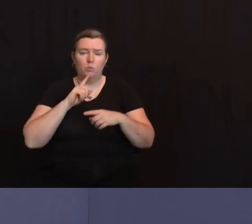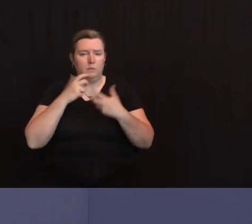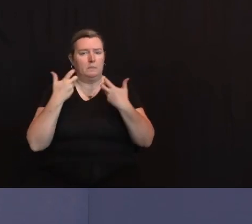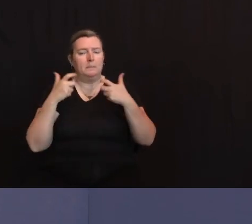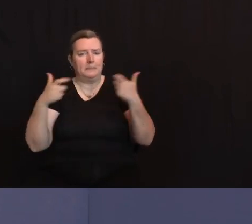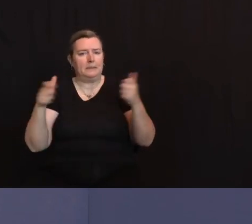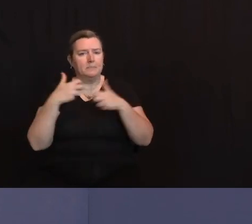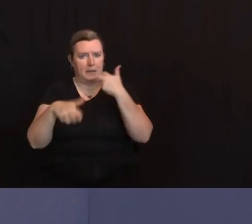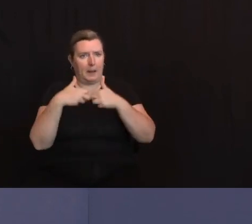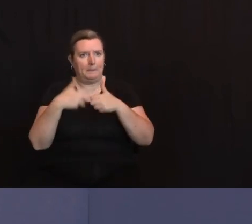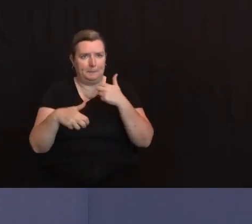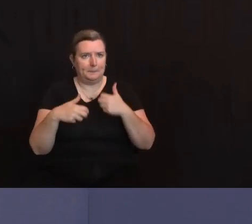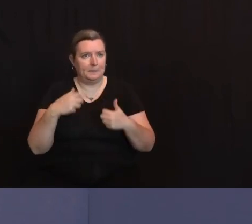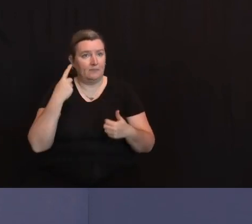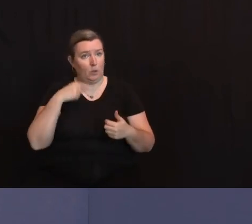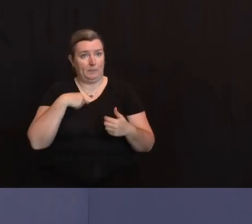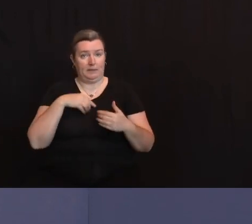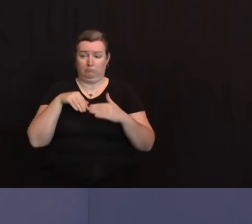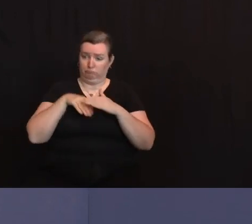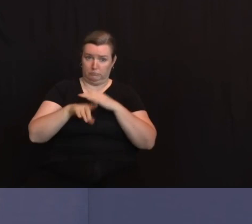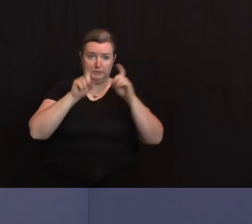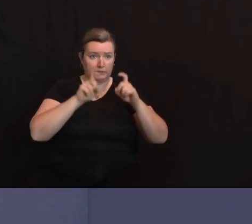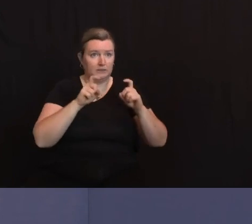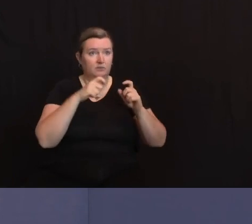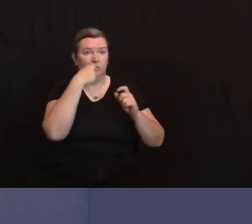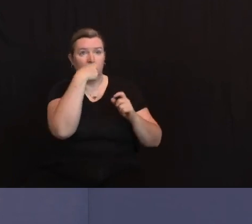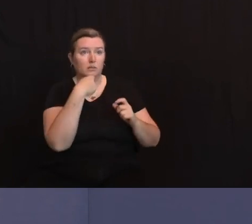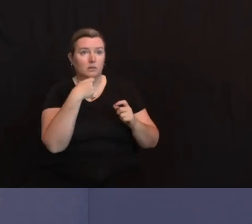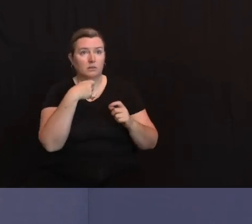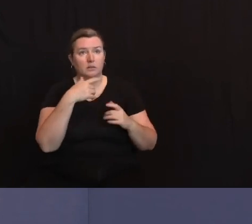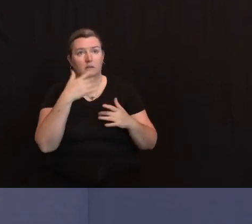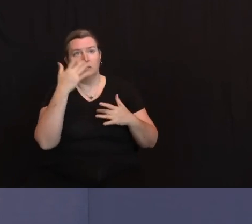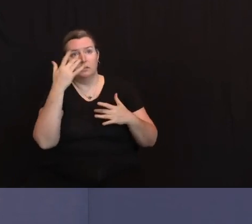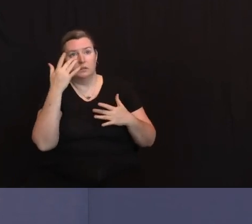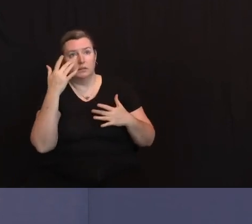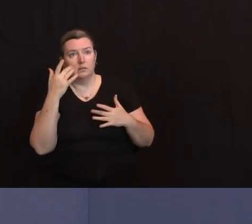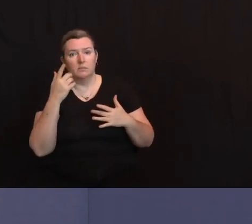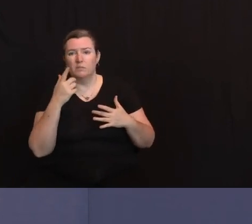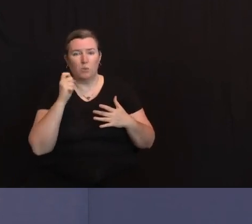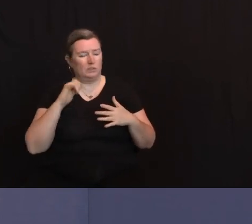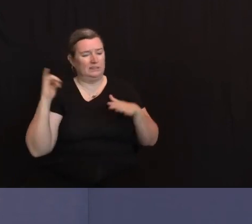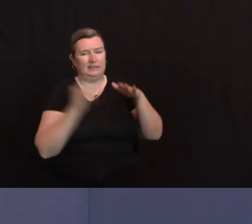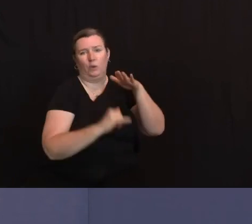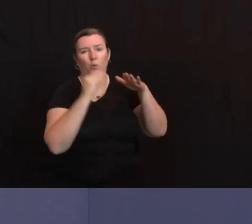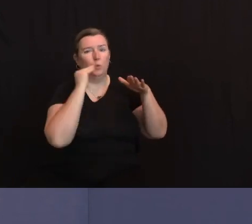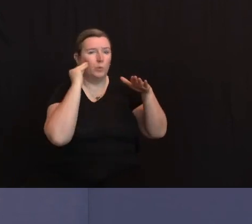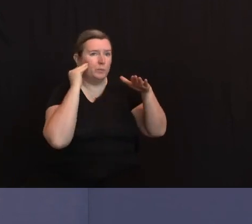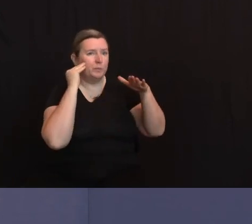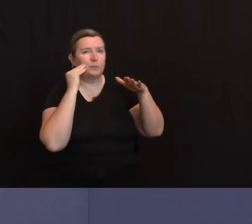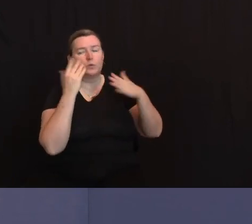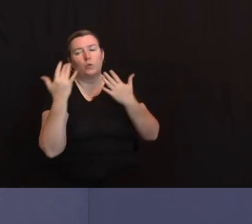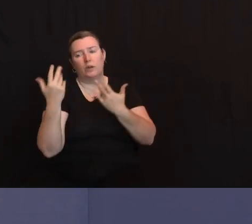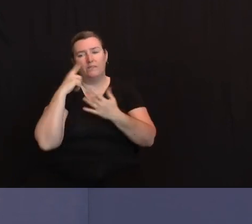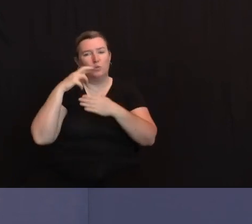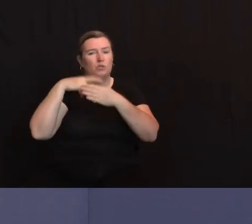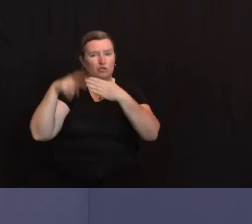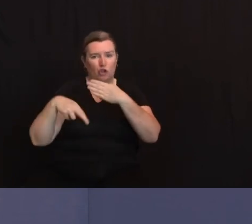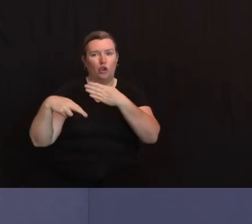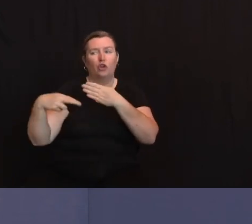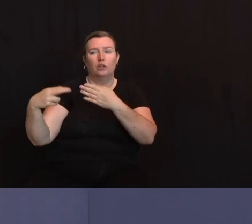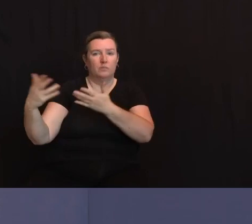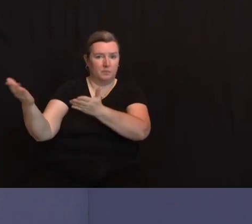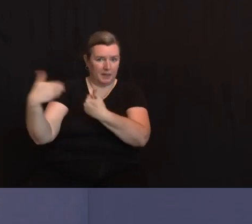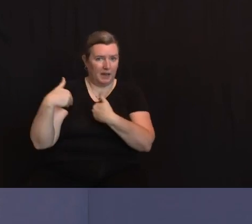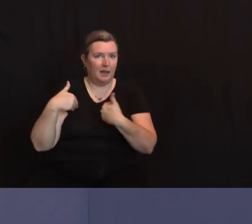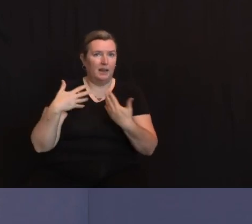getting tested and you're symptomatic, you should quarantine till you get your report back. If the report's not coming back 10 to 14